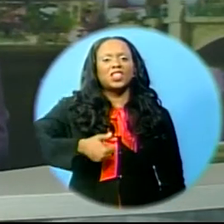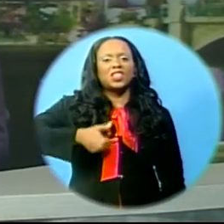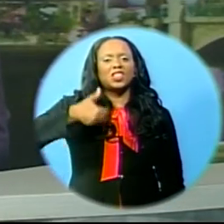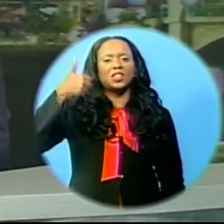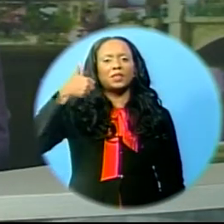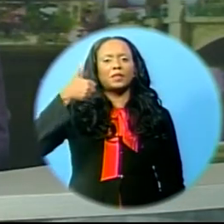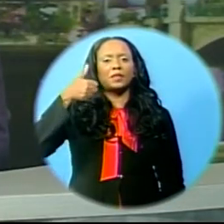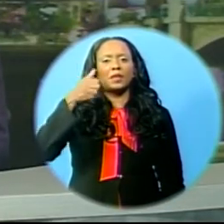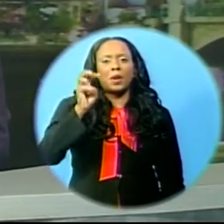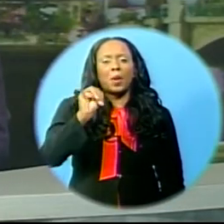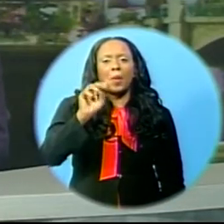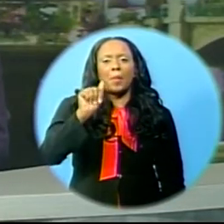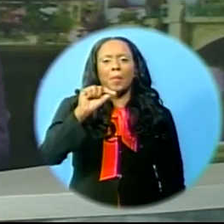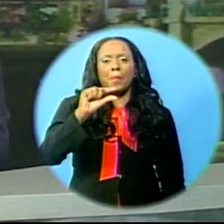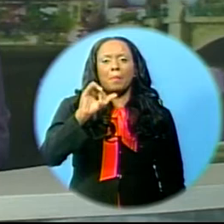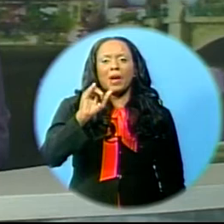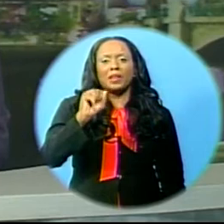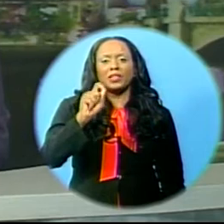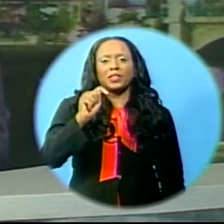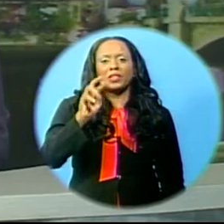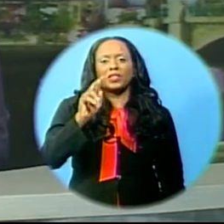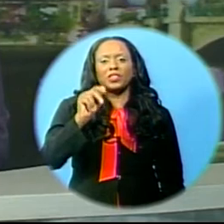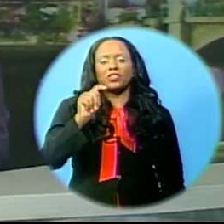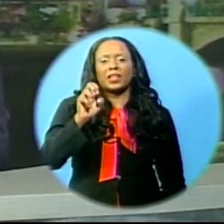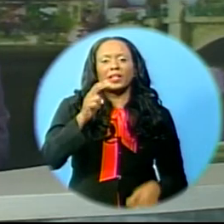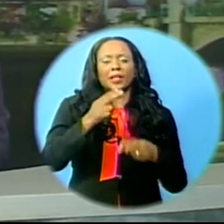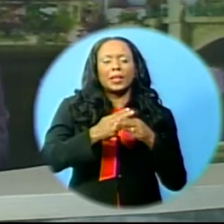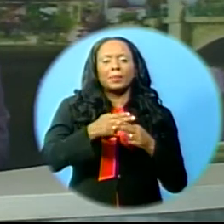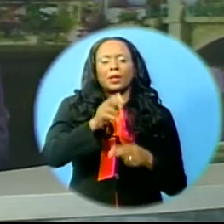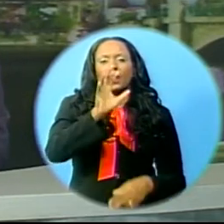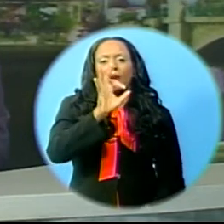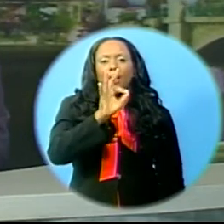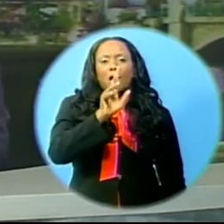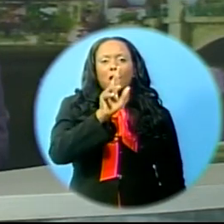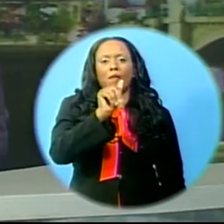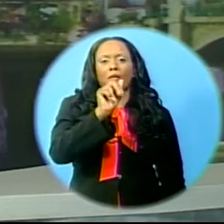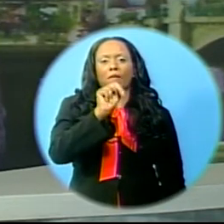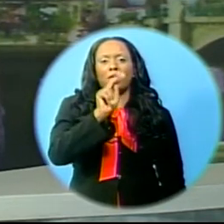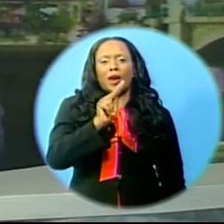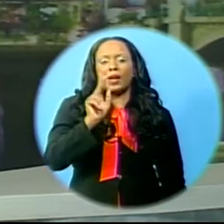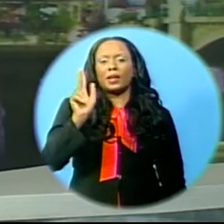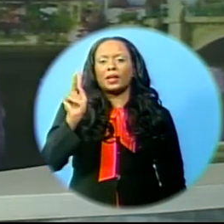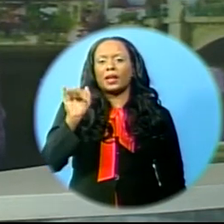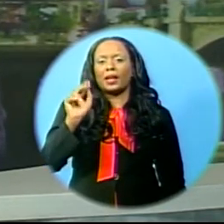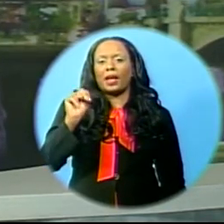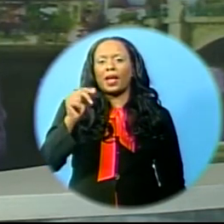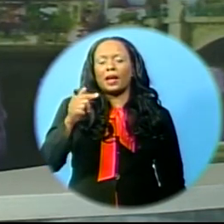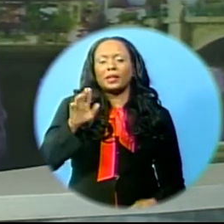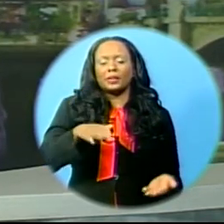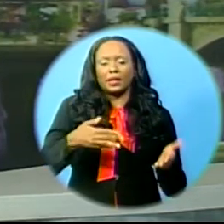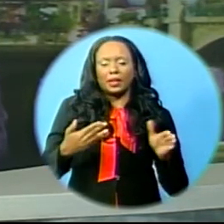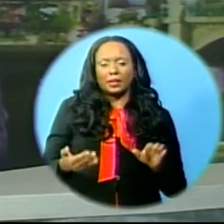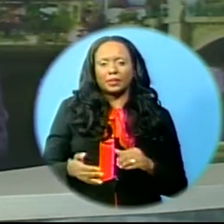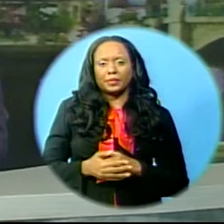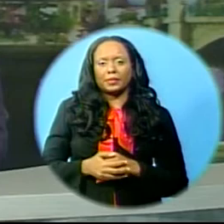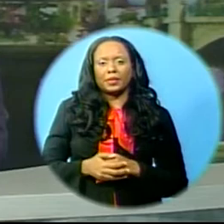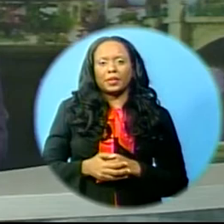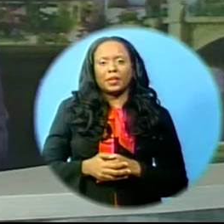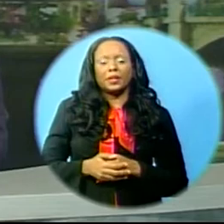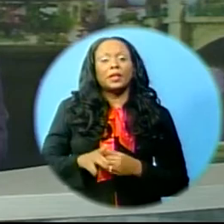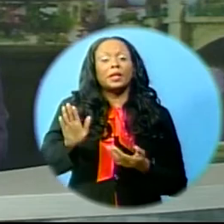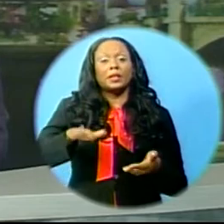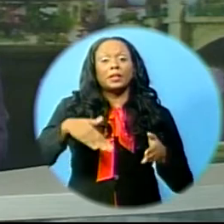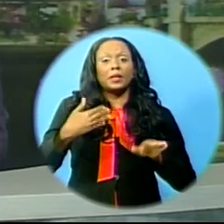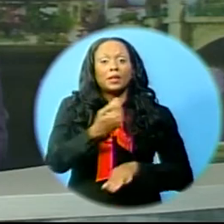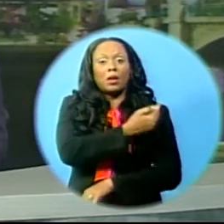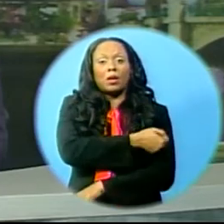Magistrate, Frank King, has died. CBC understands that the former High Court judge passed away at the Queen Elizabeth Hospital on Christmas